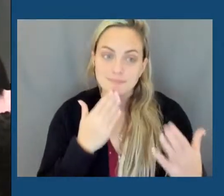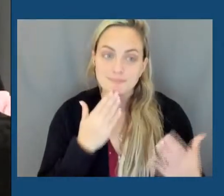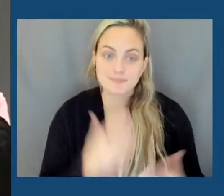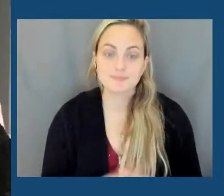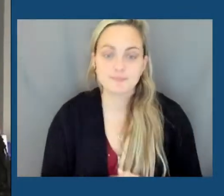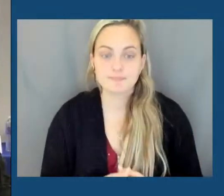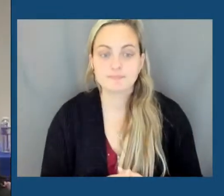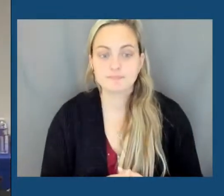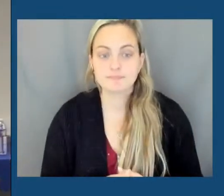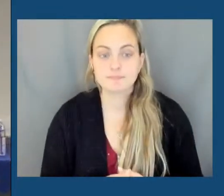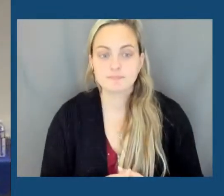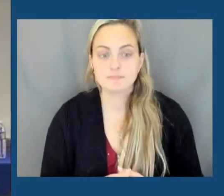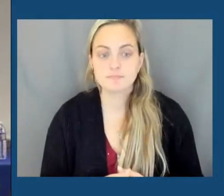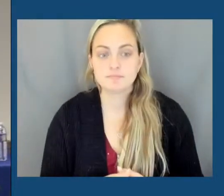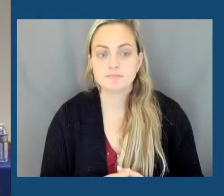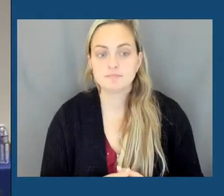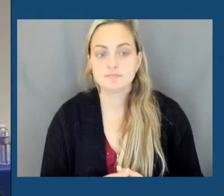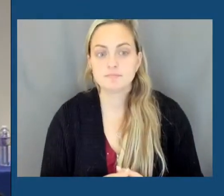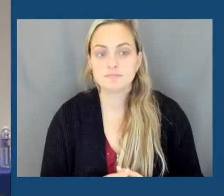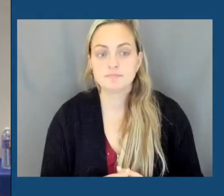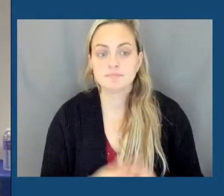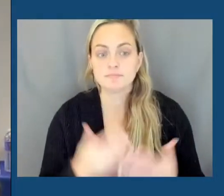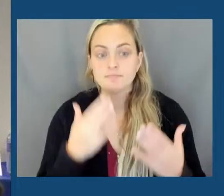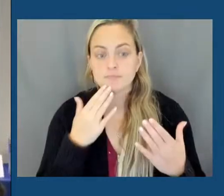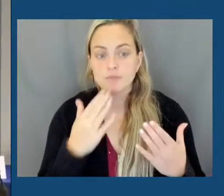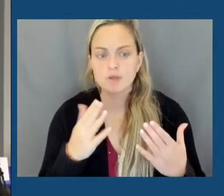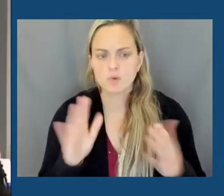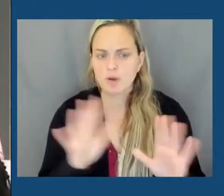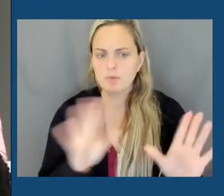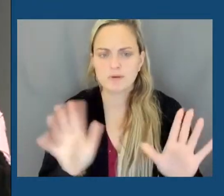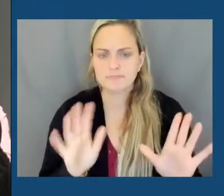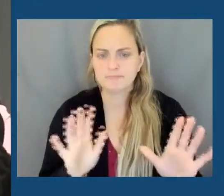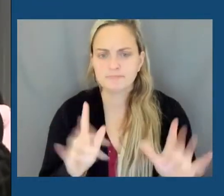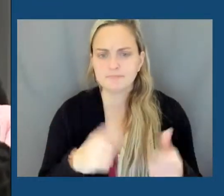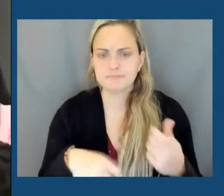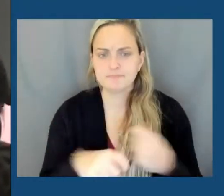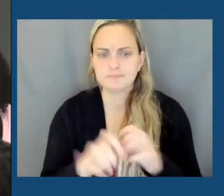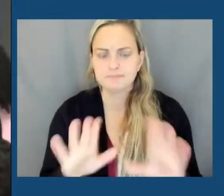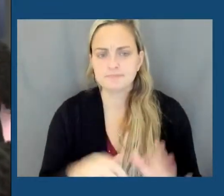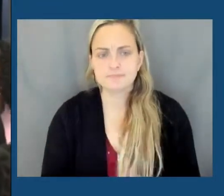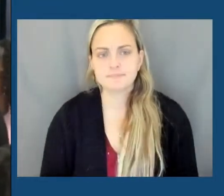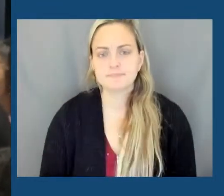Thank you. I'm going to do this. And just do this.